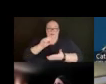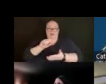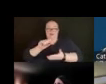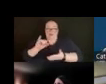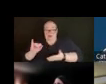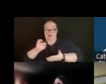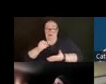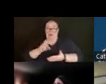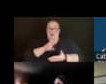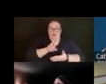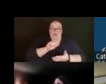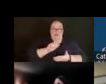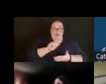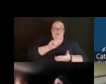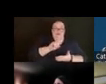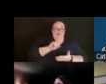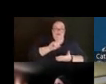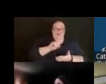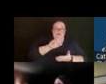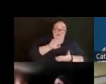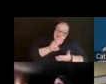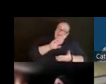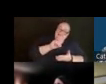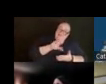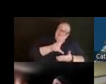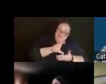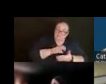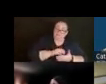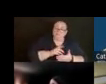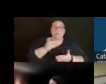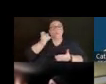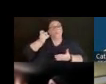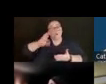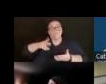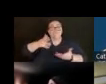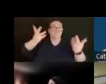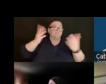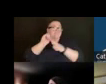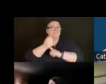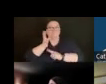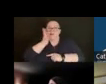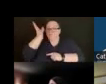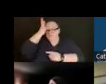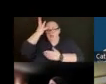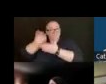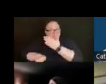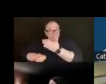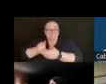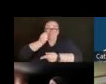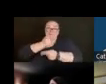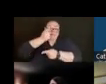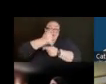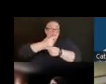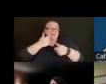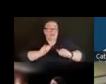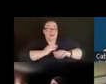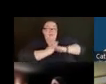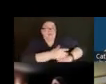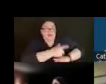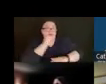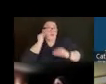seen it come in handy if you've got a situation where, mom and dad are gone and a sibling is trying to prevent